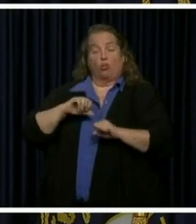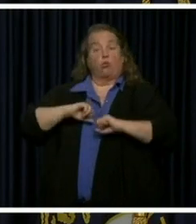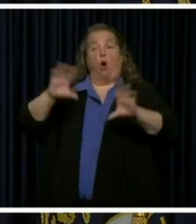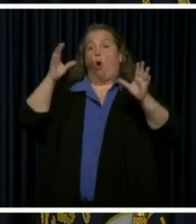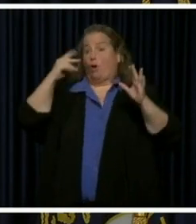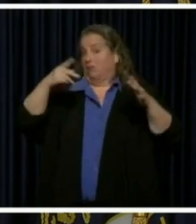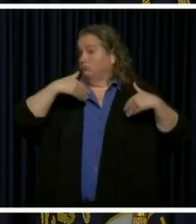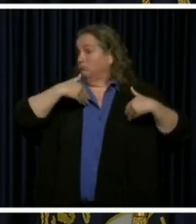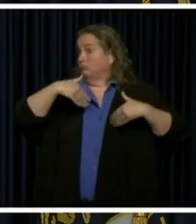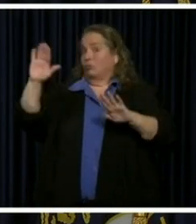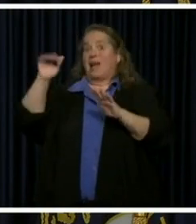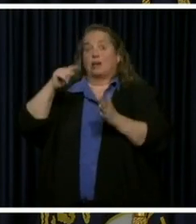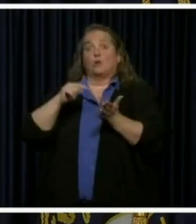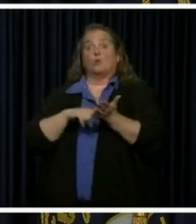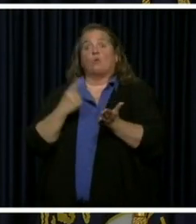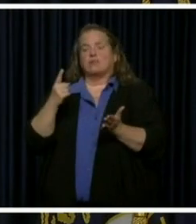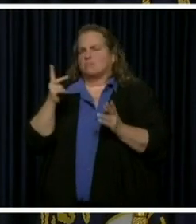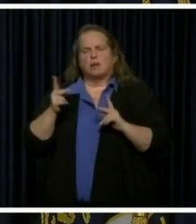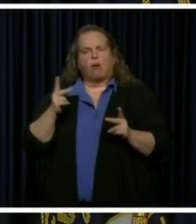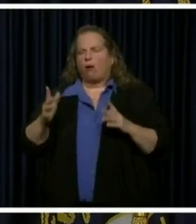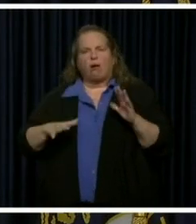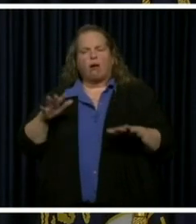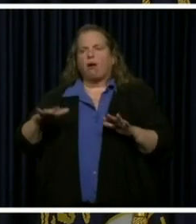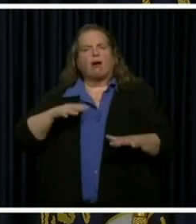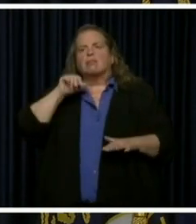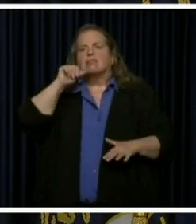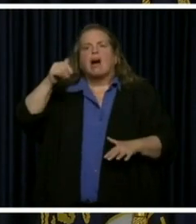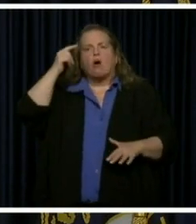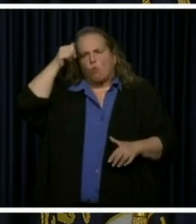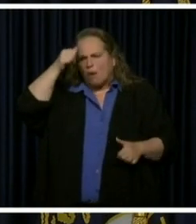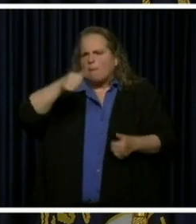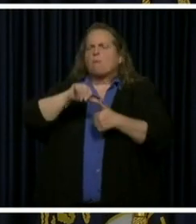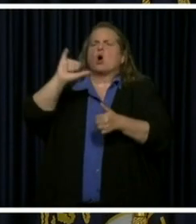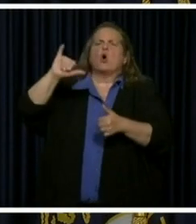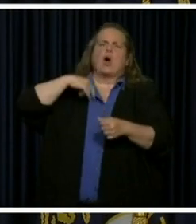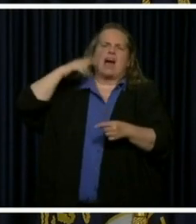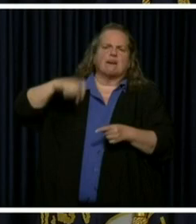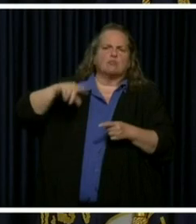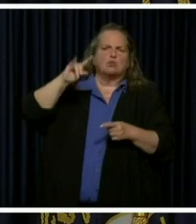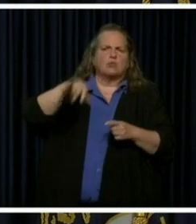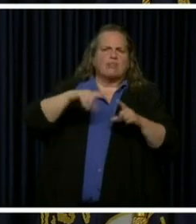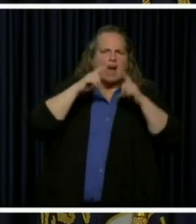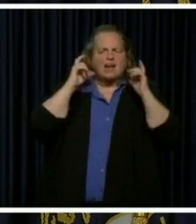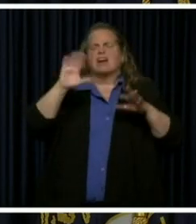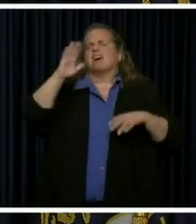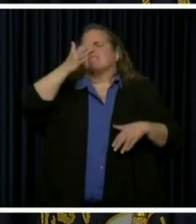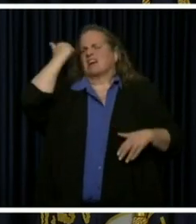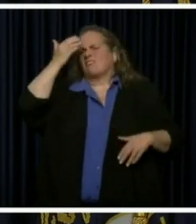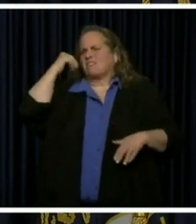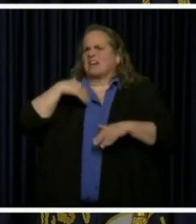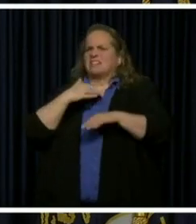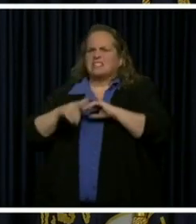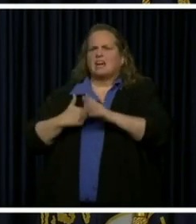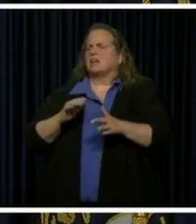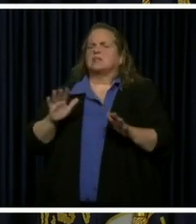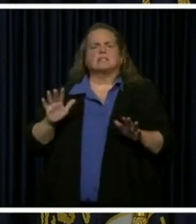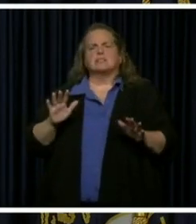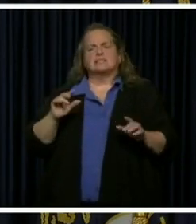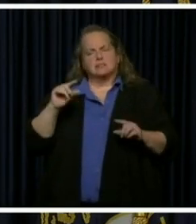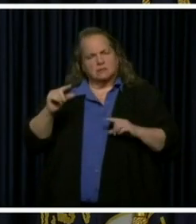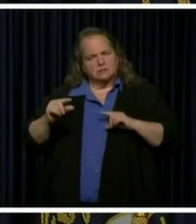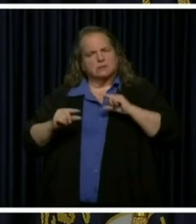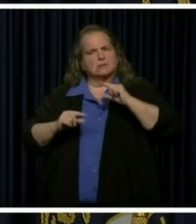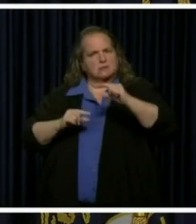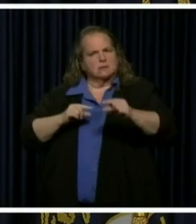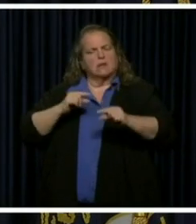at everyone all at once, it's very difficult for us to do the things that we need to. But if we step into it and